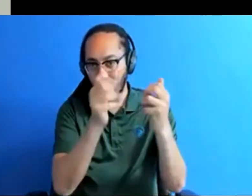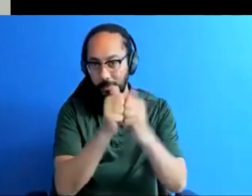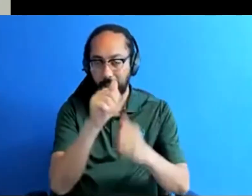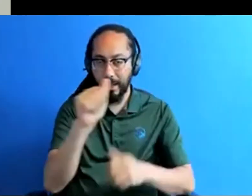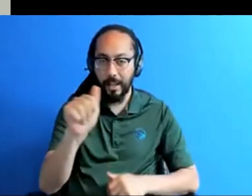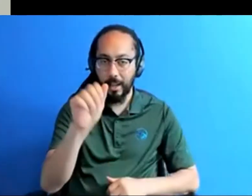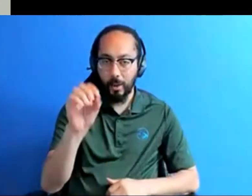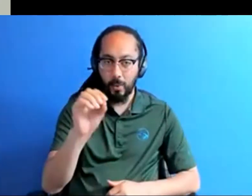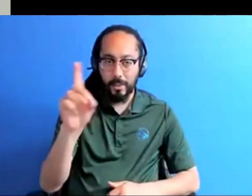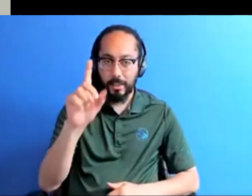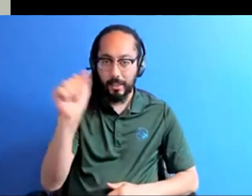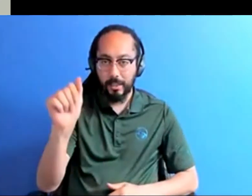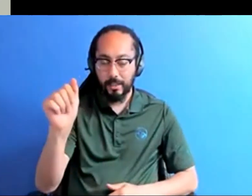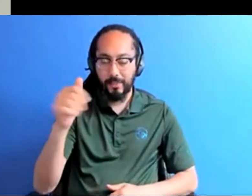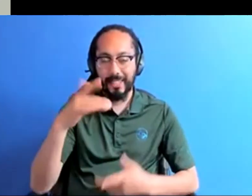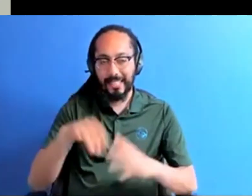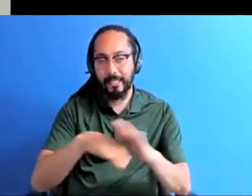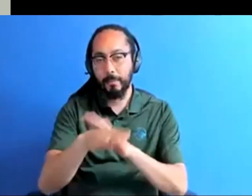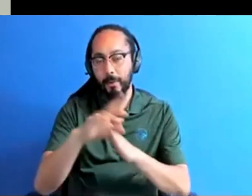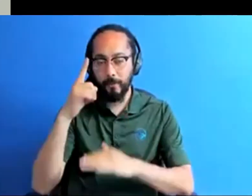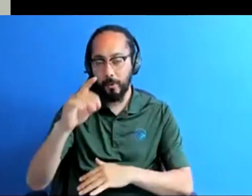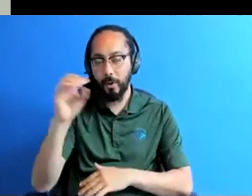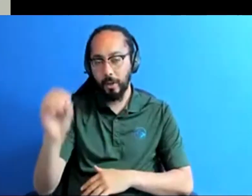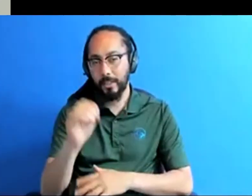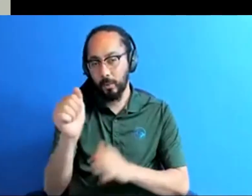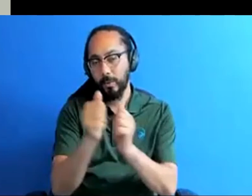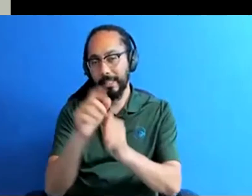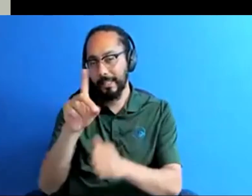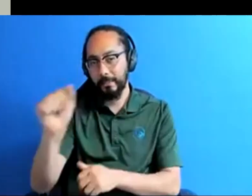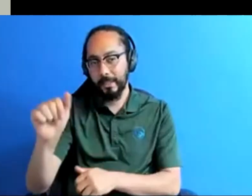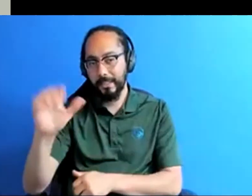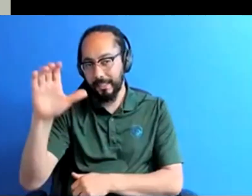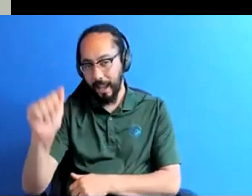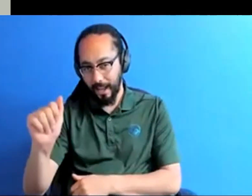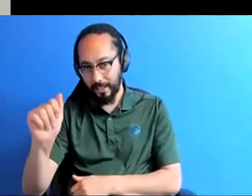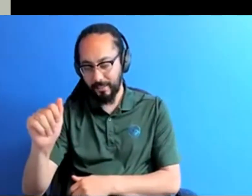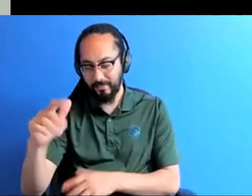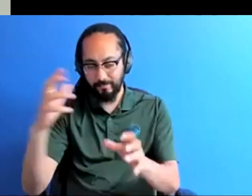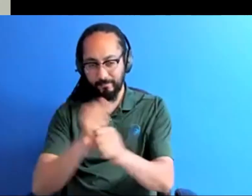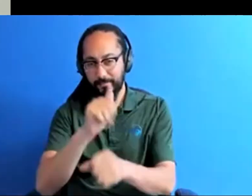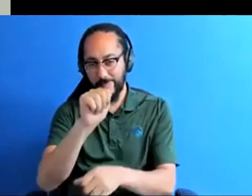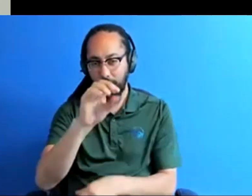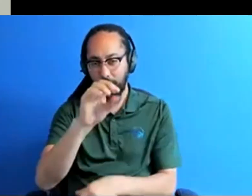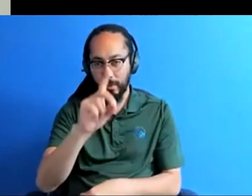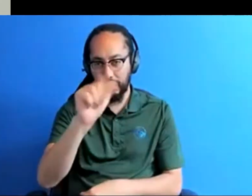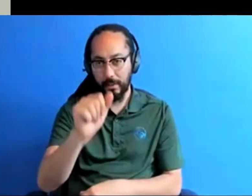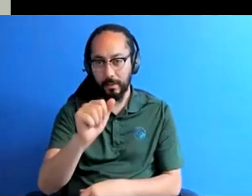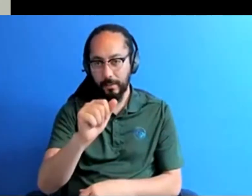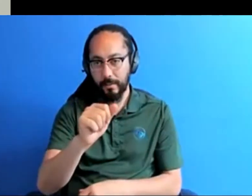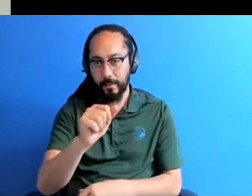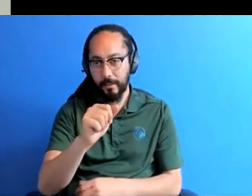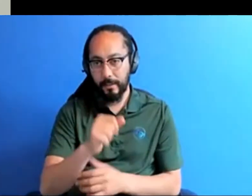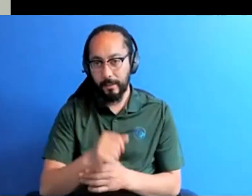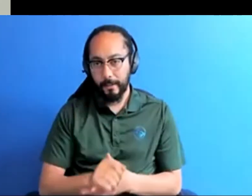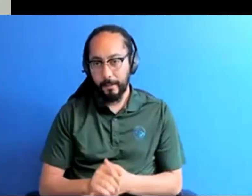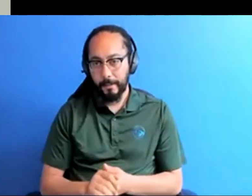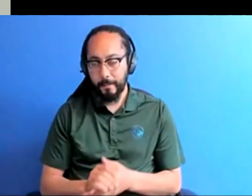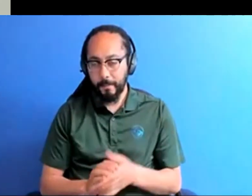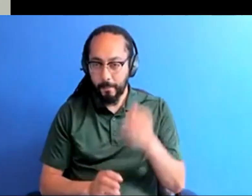the Accessibility for Ontarians with Disabilities Act, related to kind